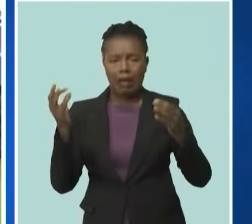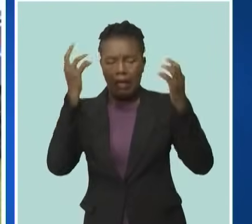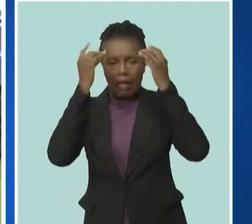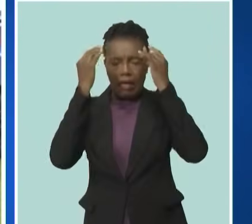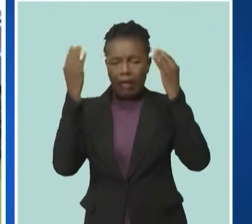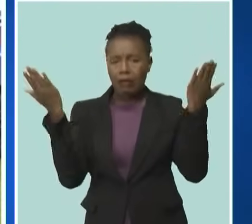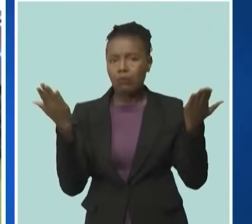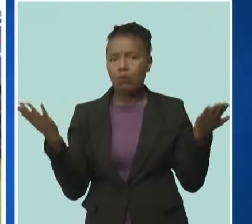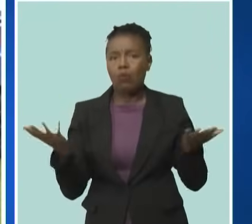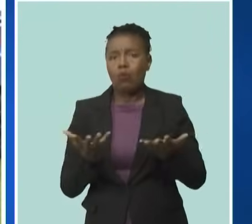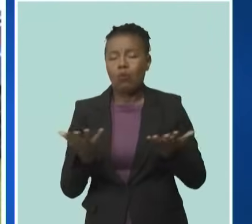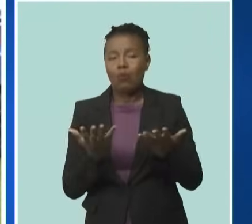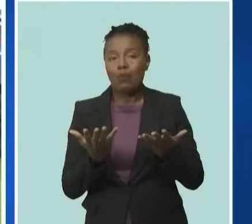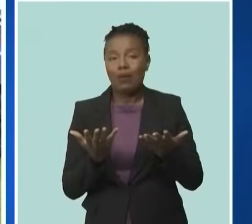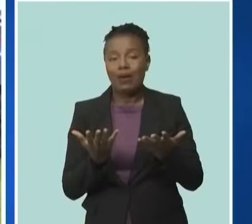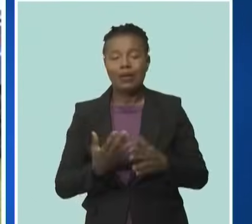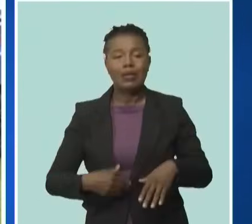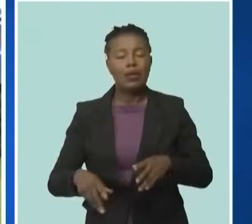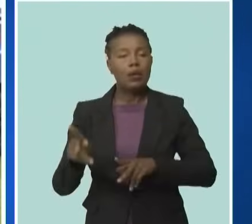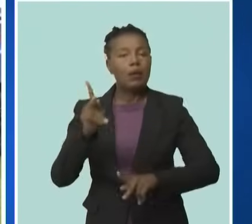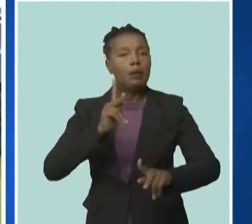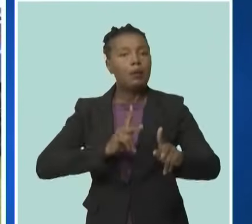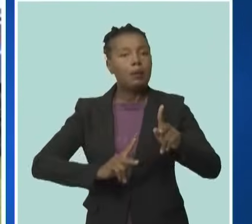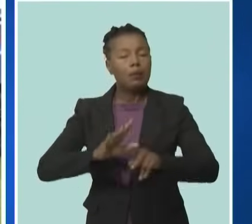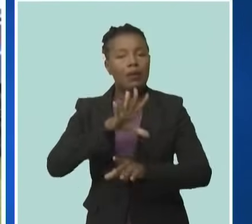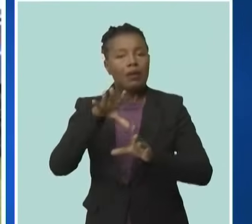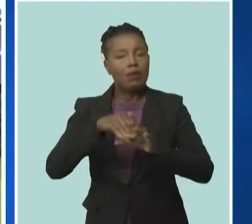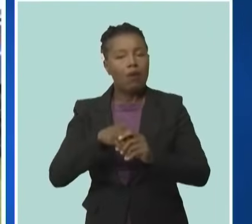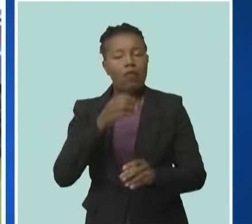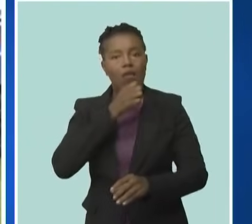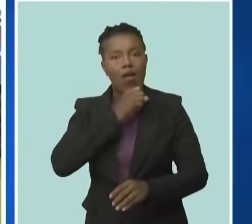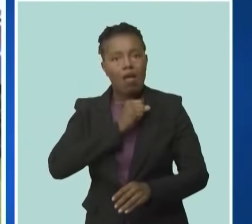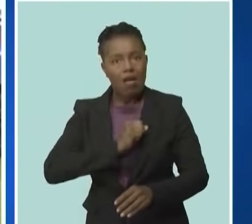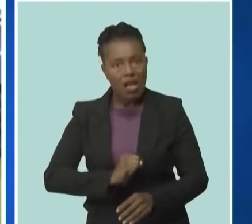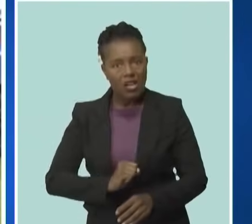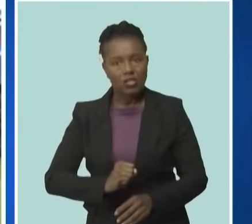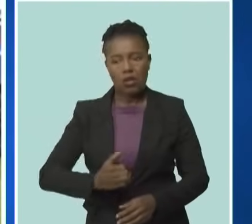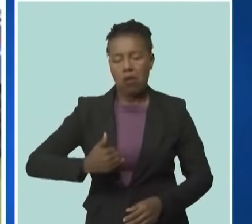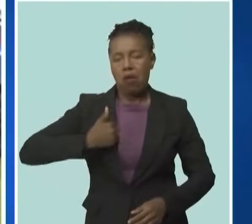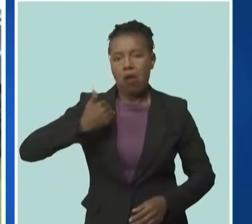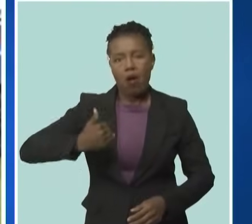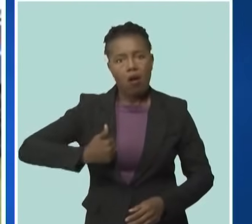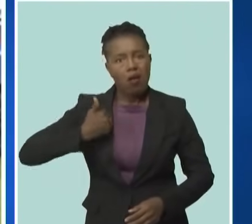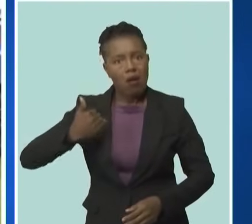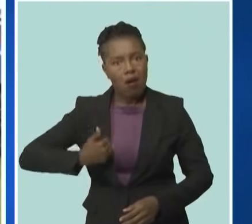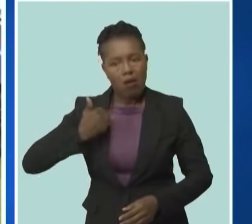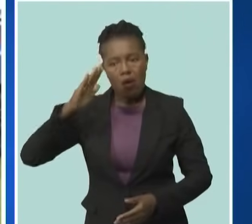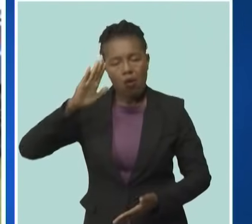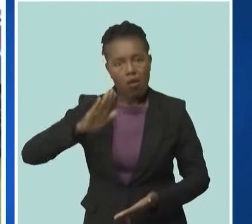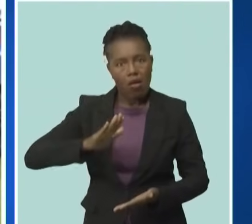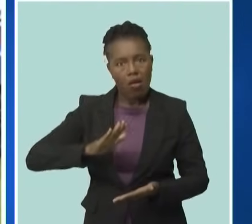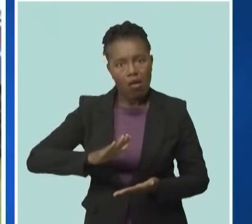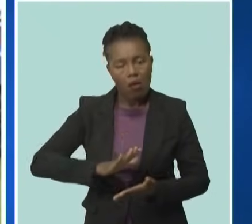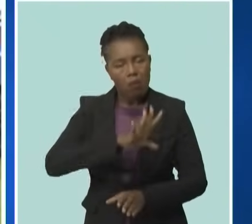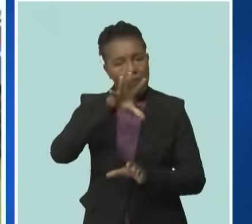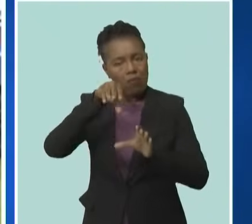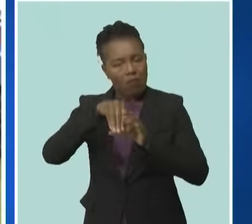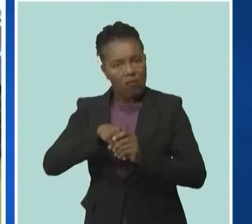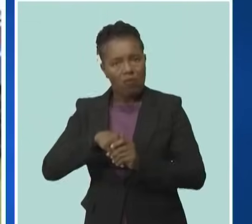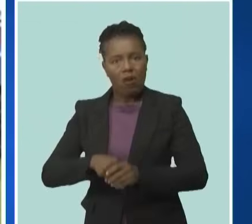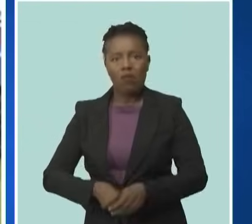is the declining age of those individuals who are getting involved in serious criminal activity.